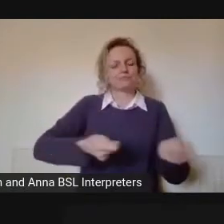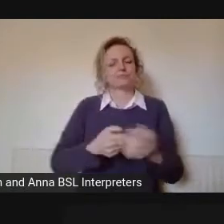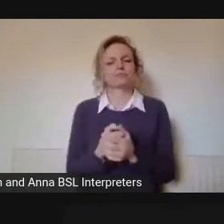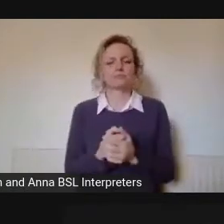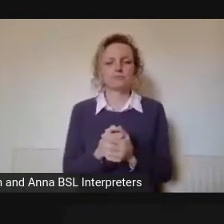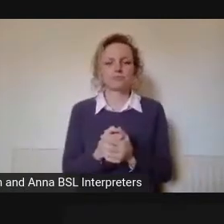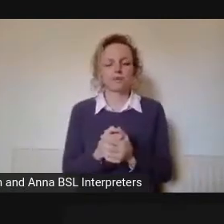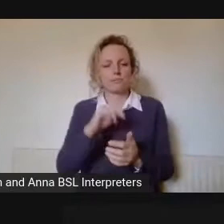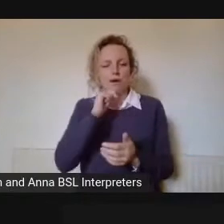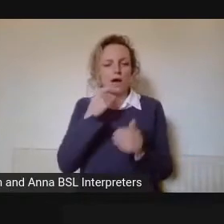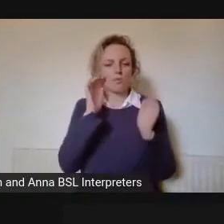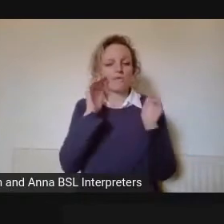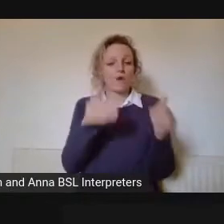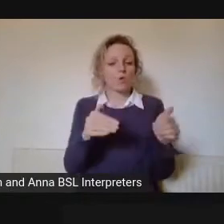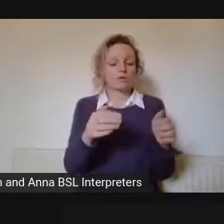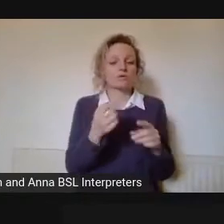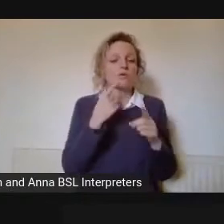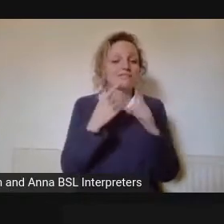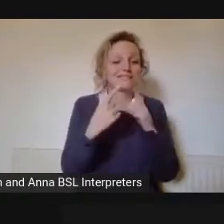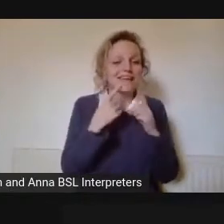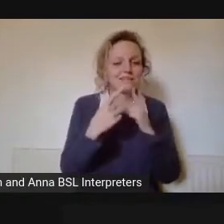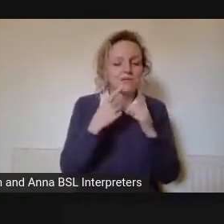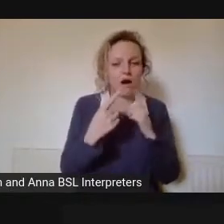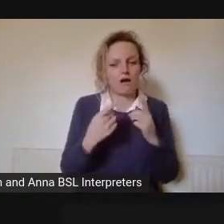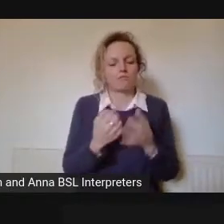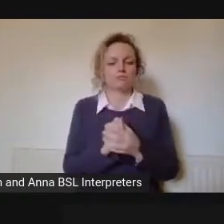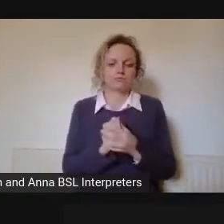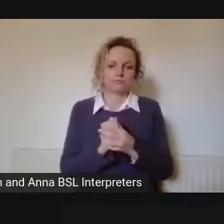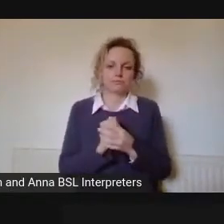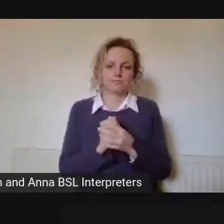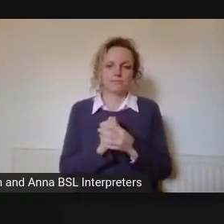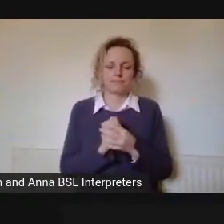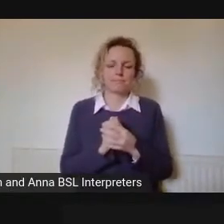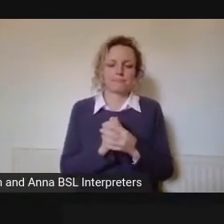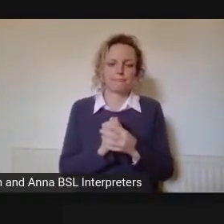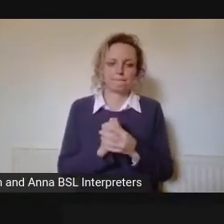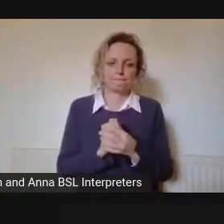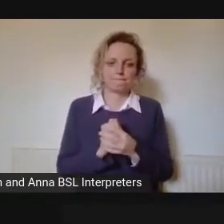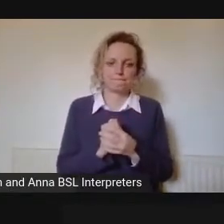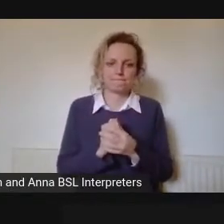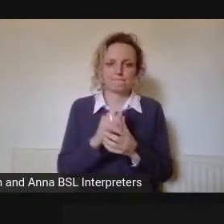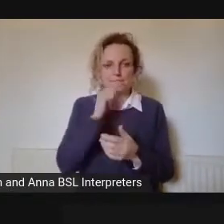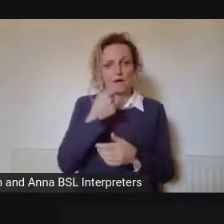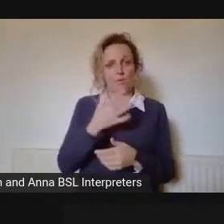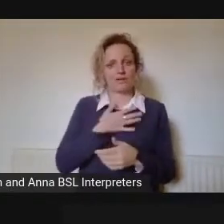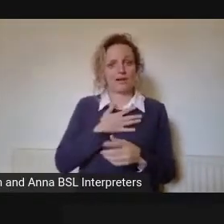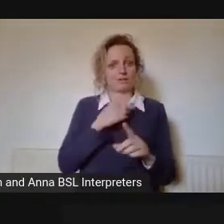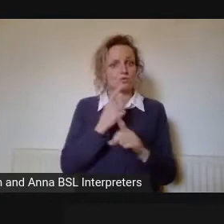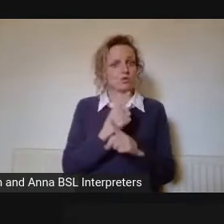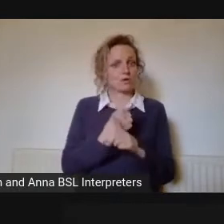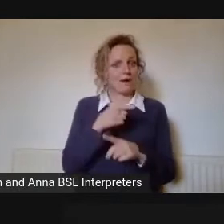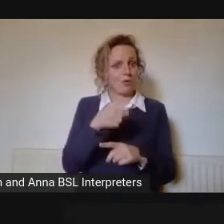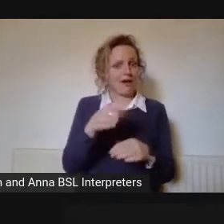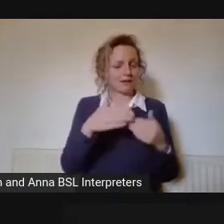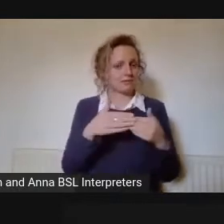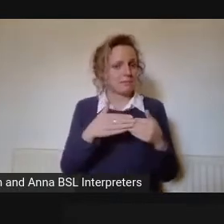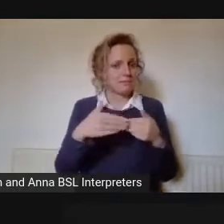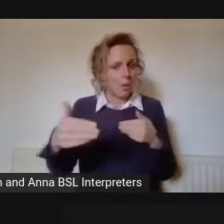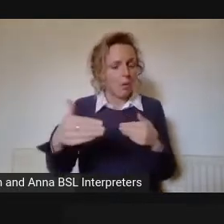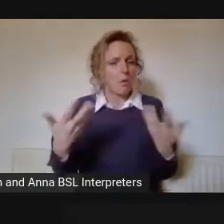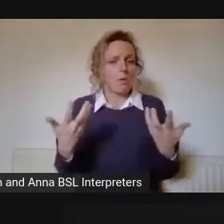the owners itself, let's say. I'd love to talk about that a little bit more and how they